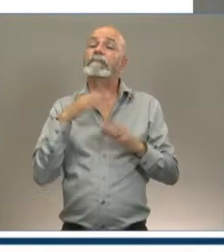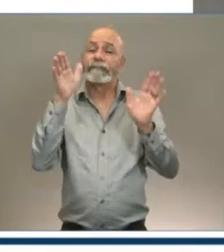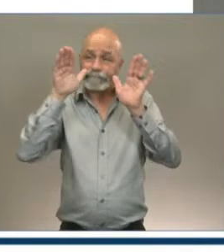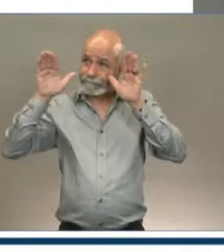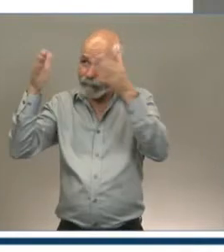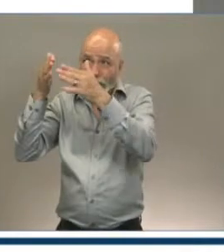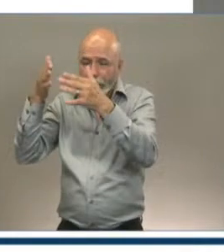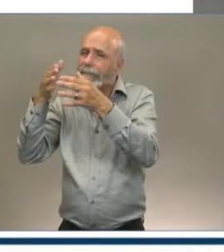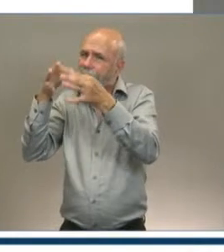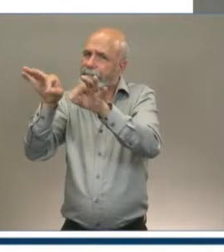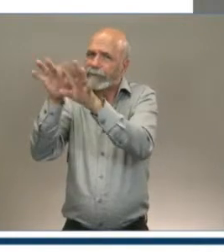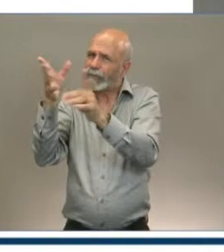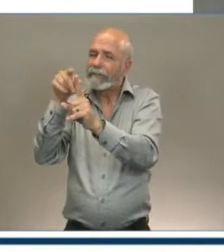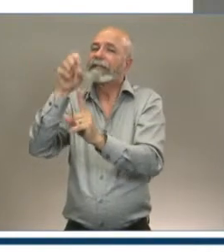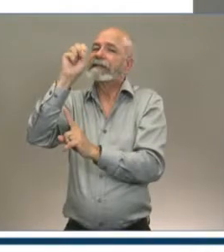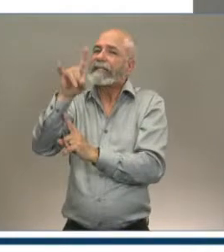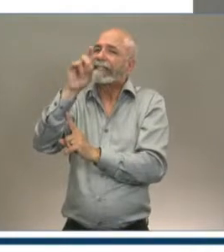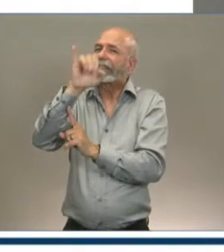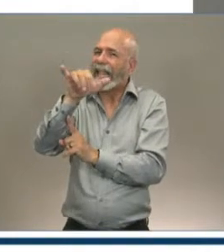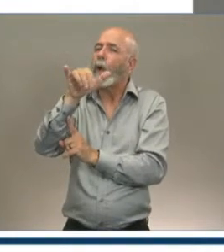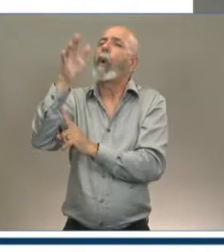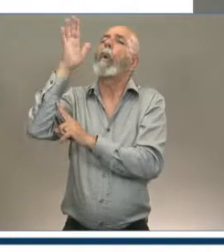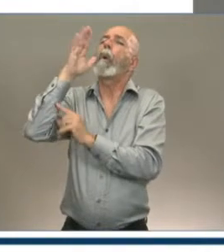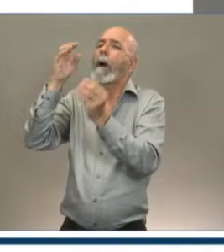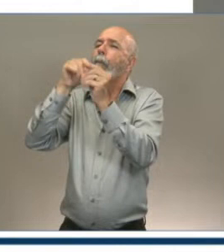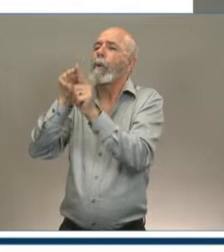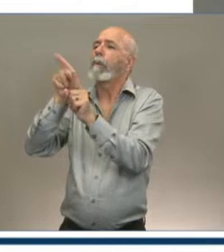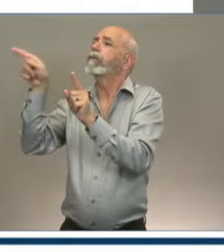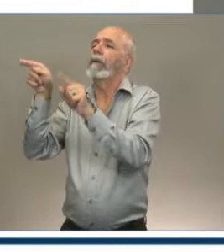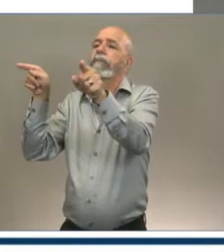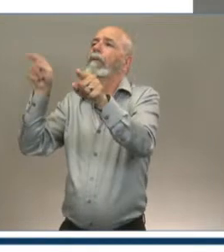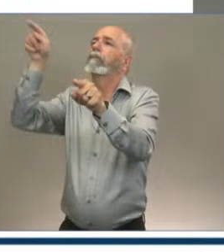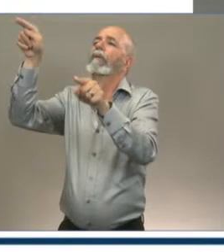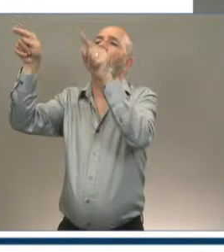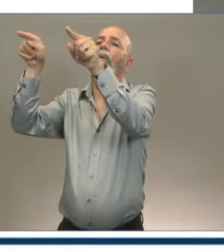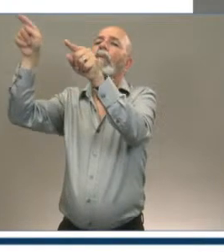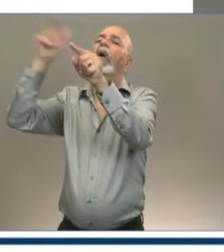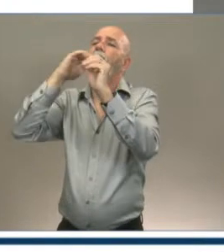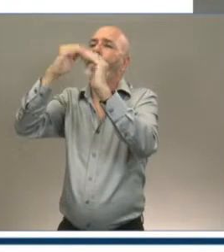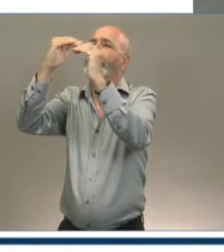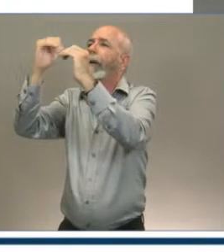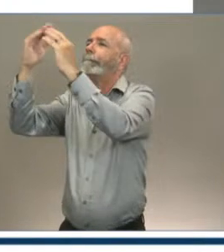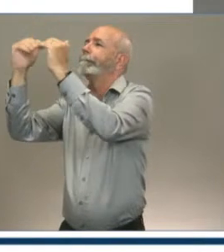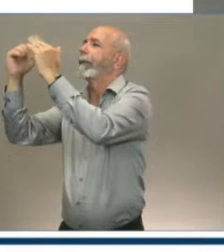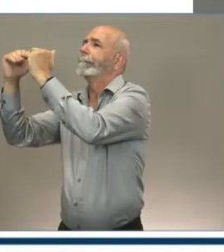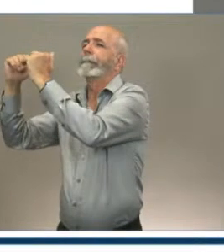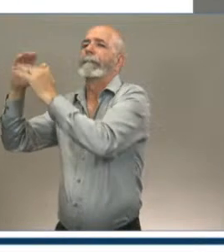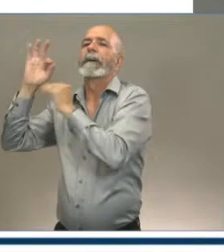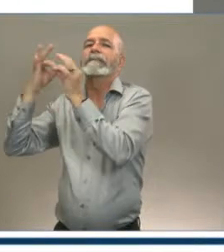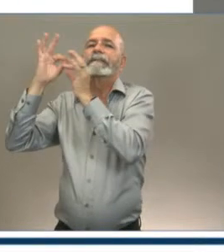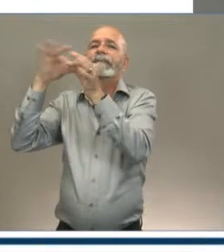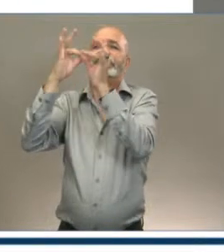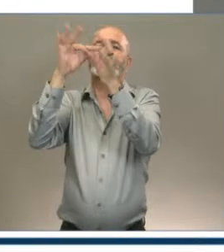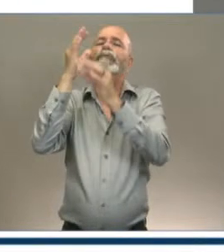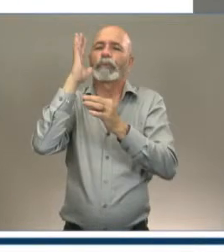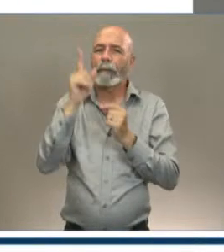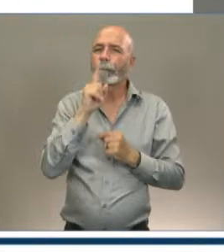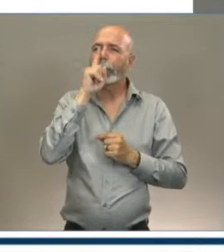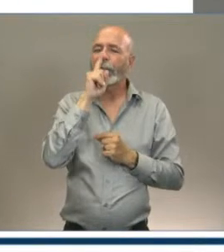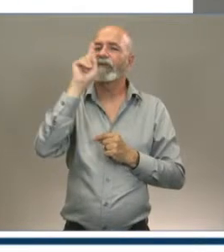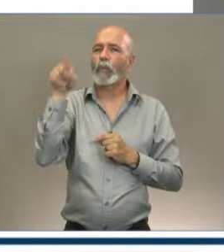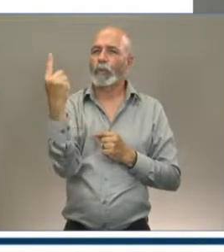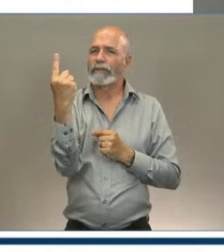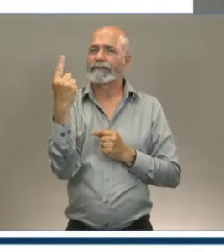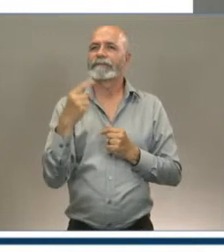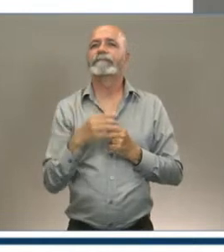the near future other pop-up sites within CBRM. However, there certainly is the ability for